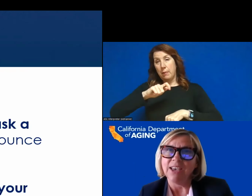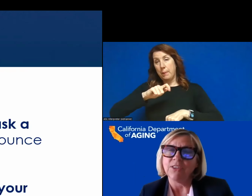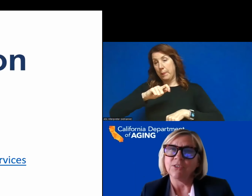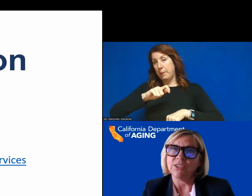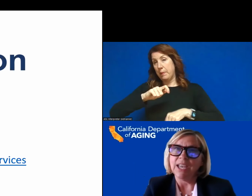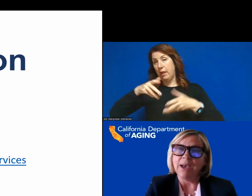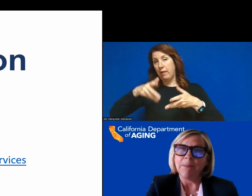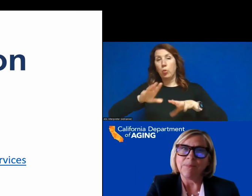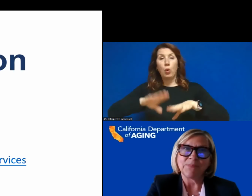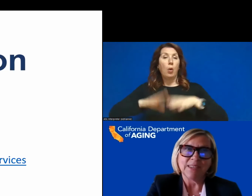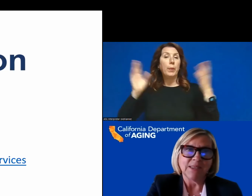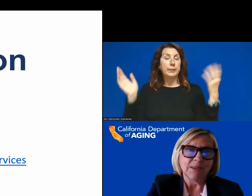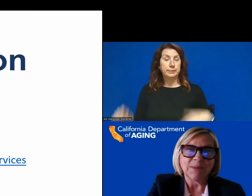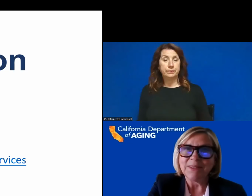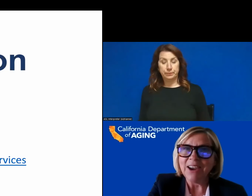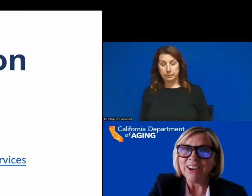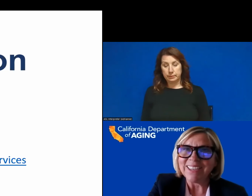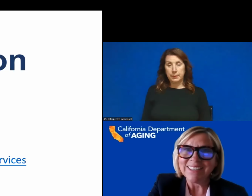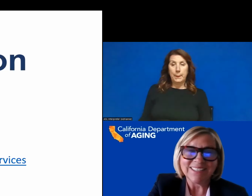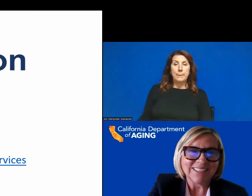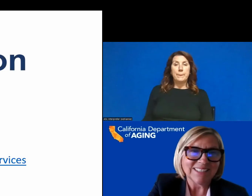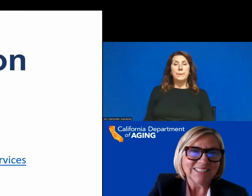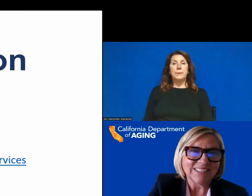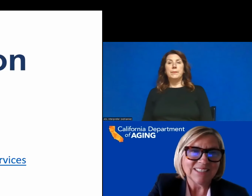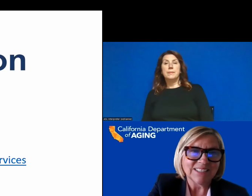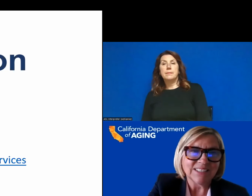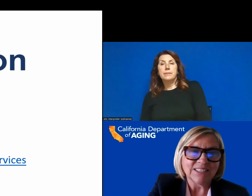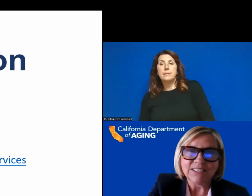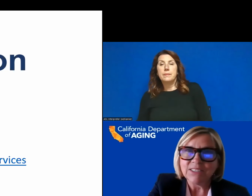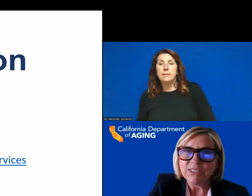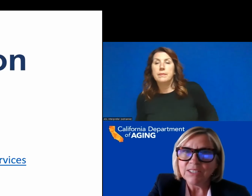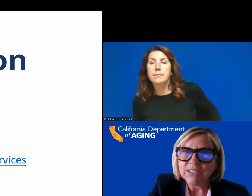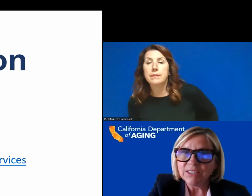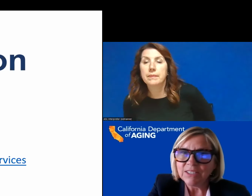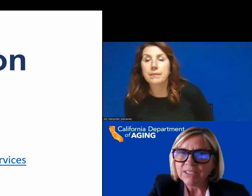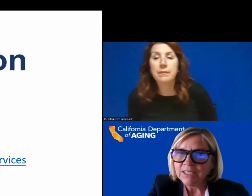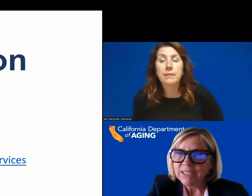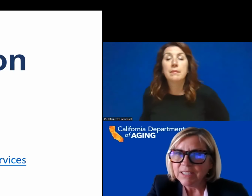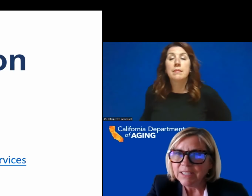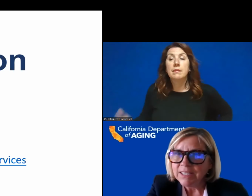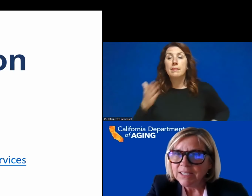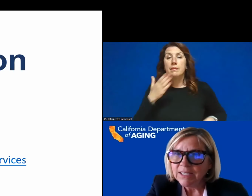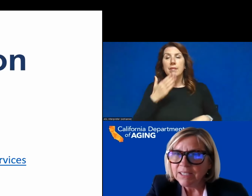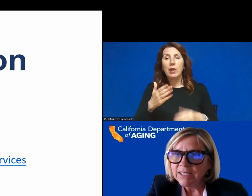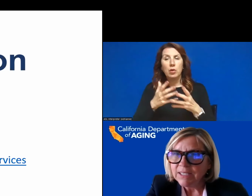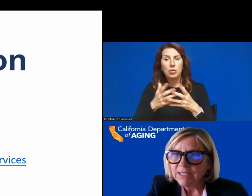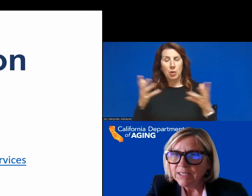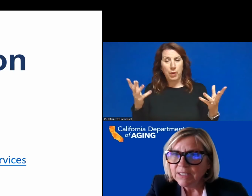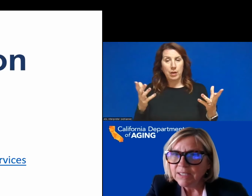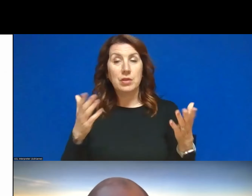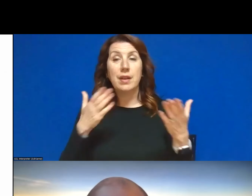up to others. Eric. Yeah, thank you so much, Susan. And thank you, Corinne, for